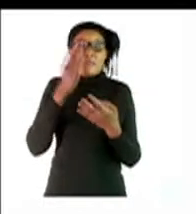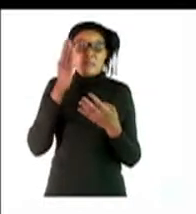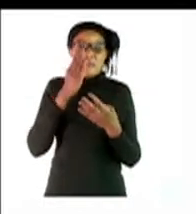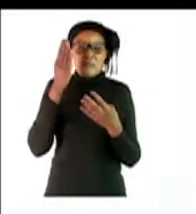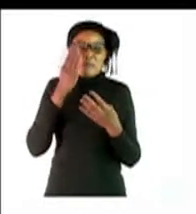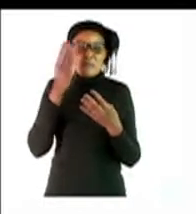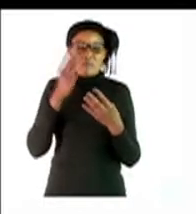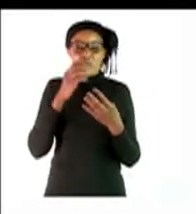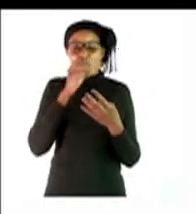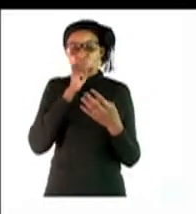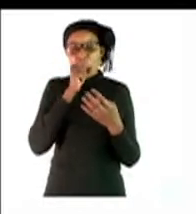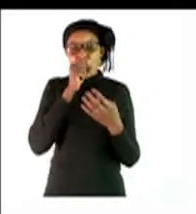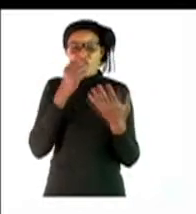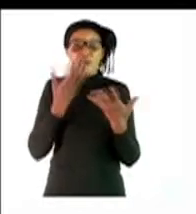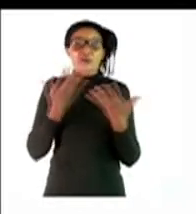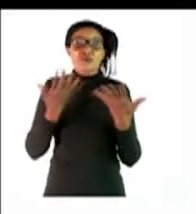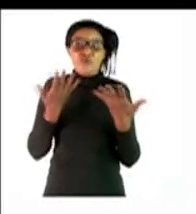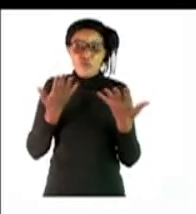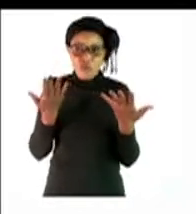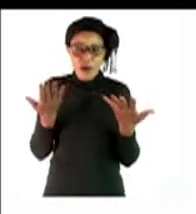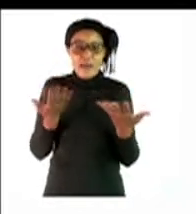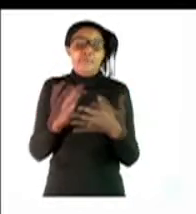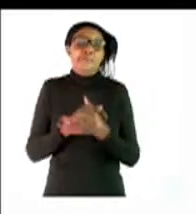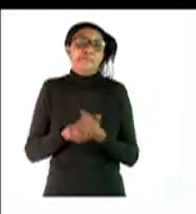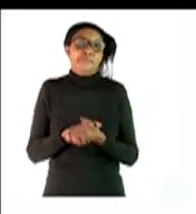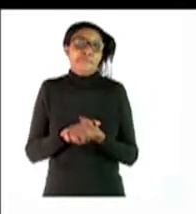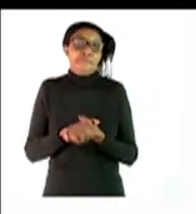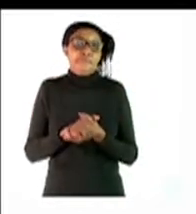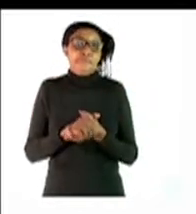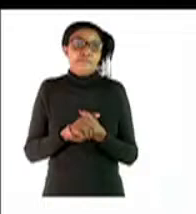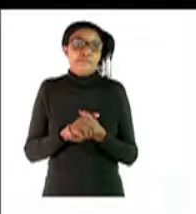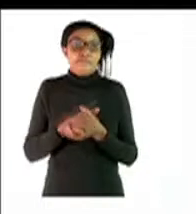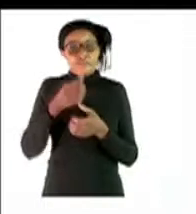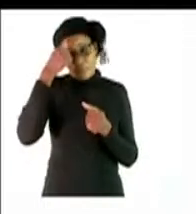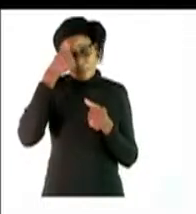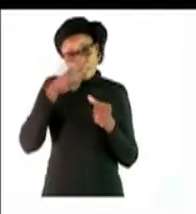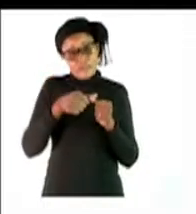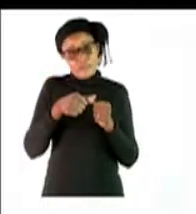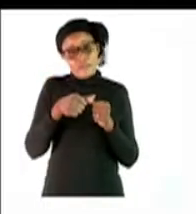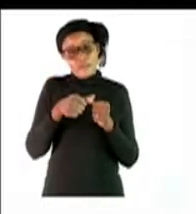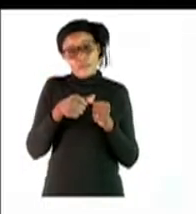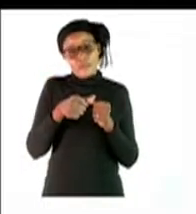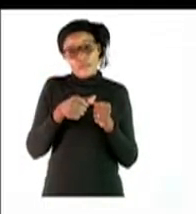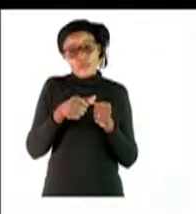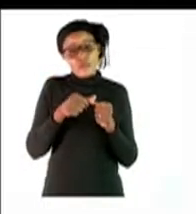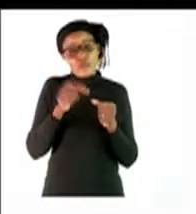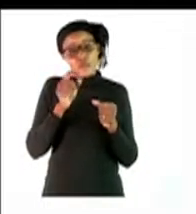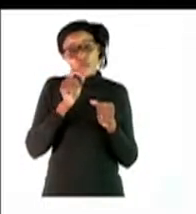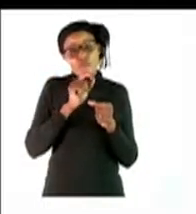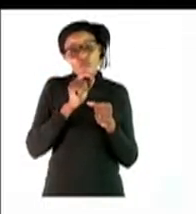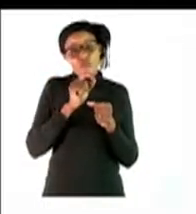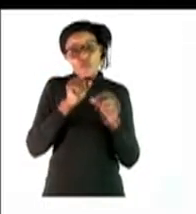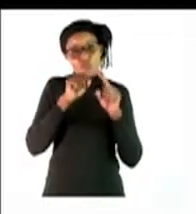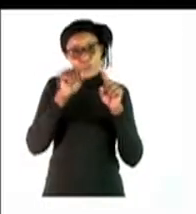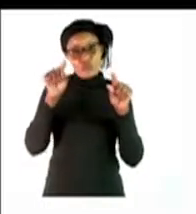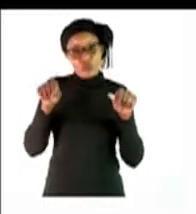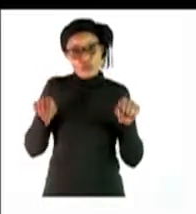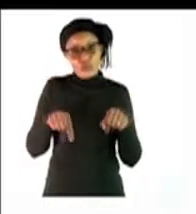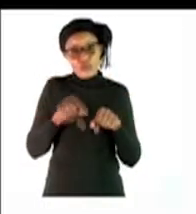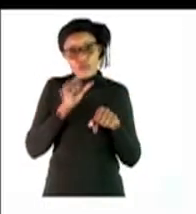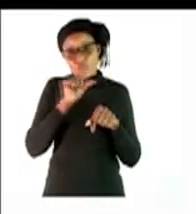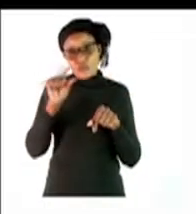and orange cupcake situated? Remember to fill in the